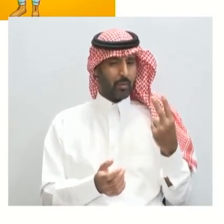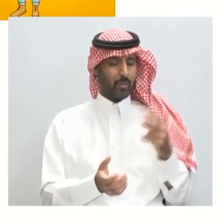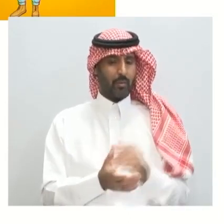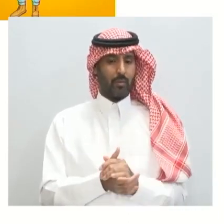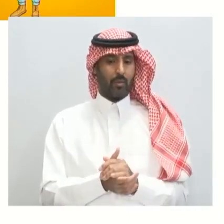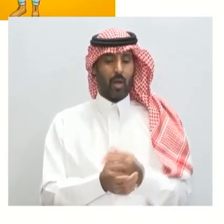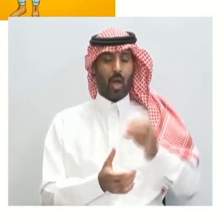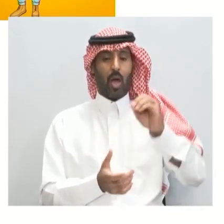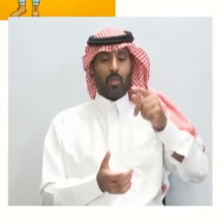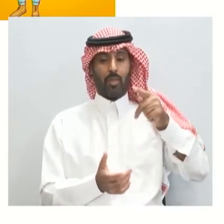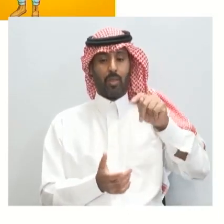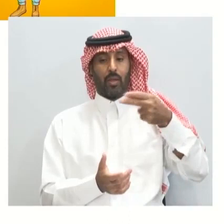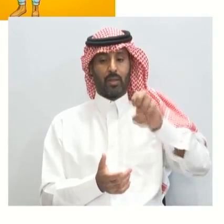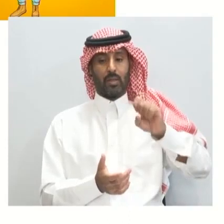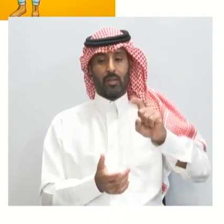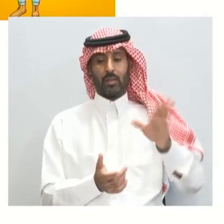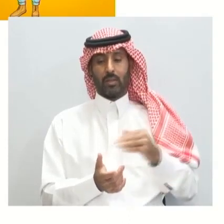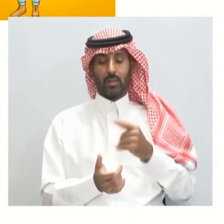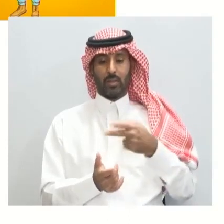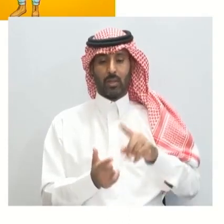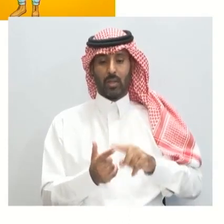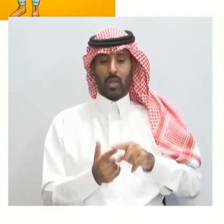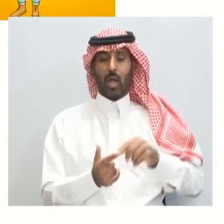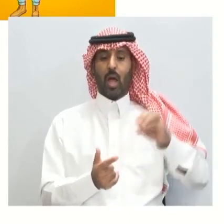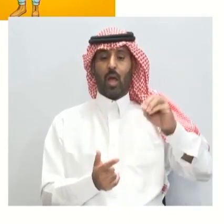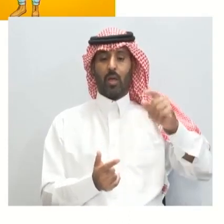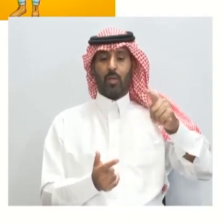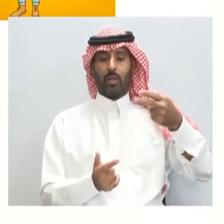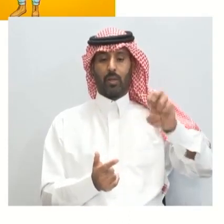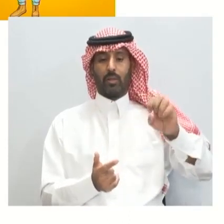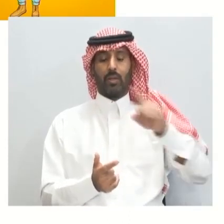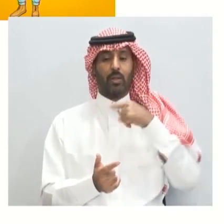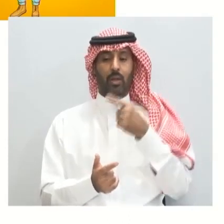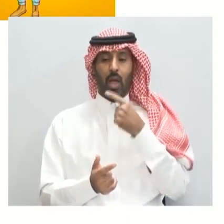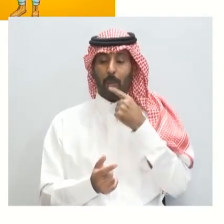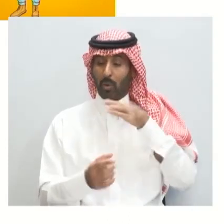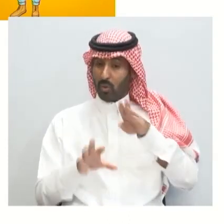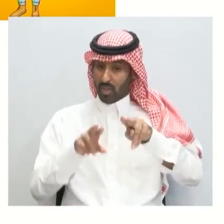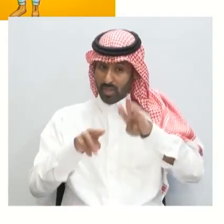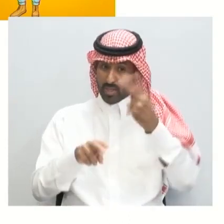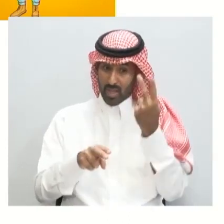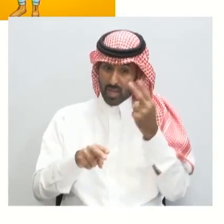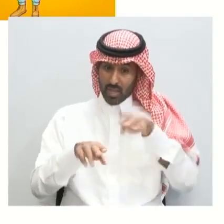that other is incorrect. We have here, we can use others because we're talking about shoes.